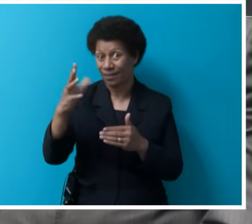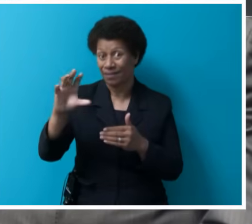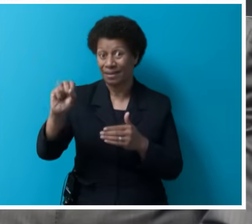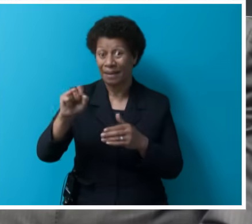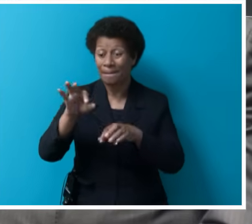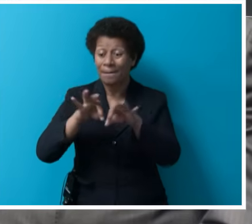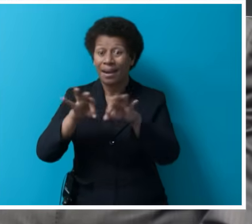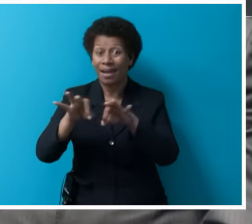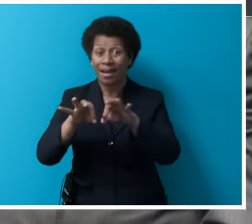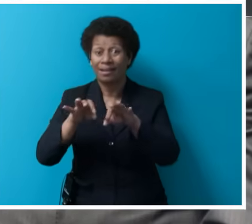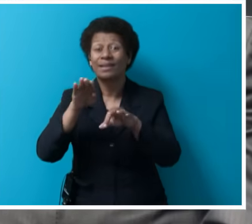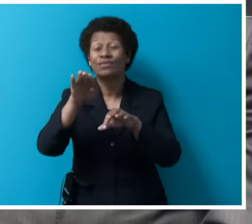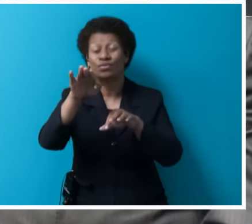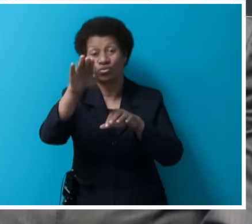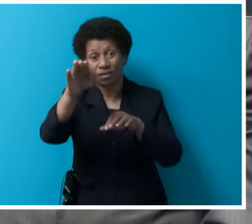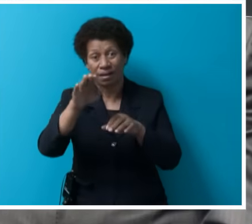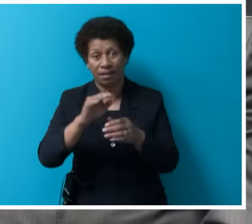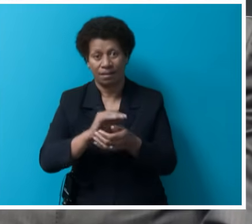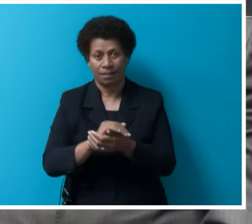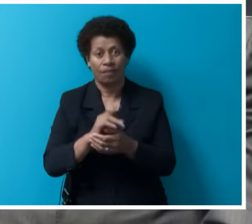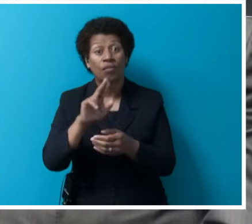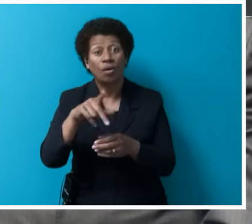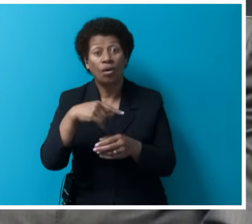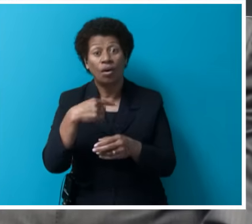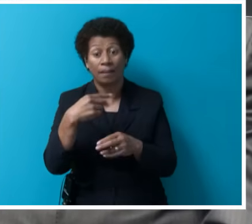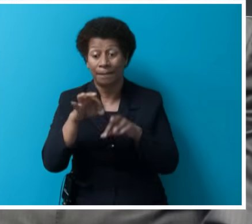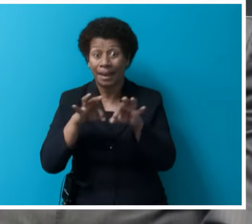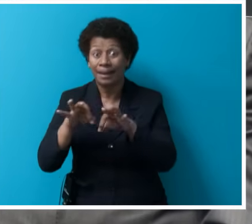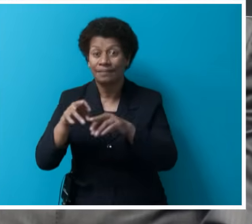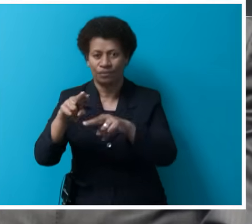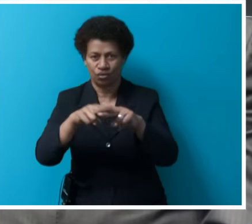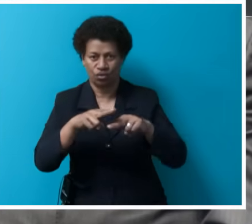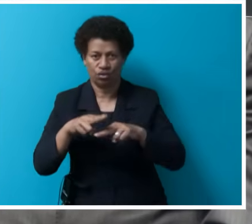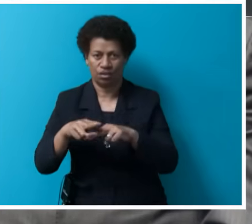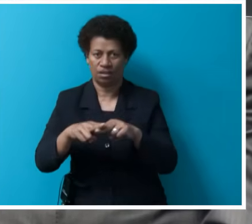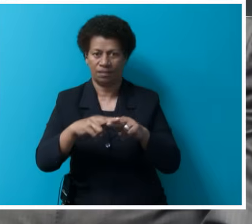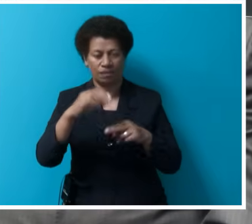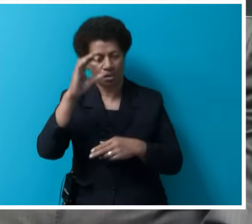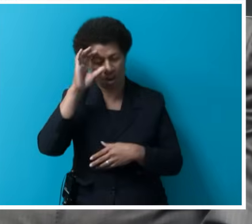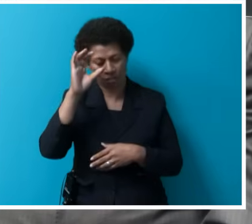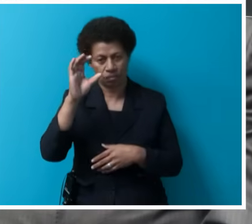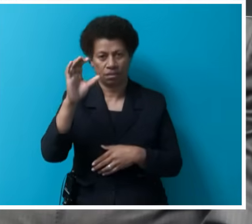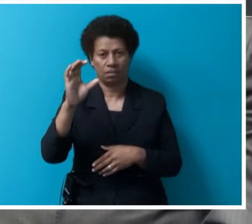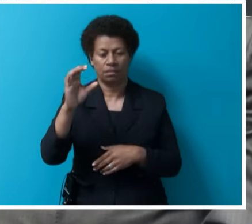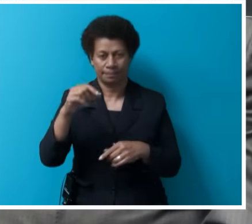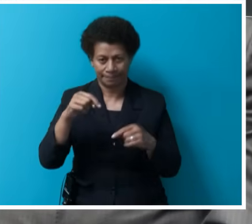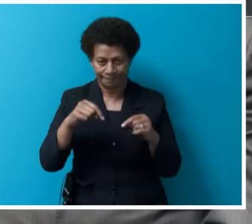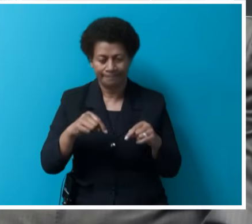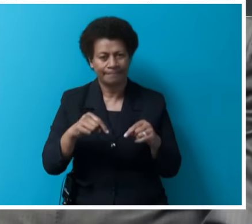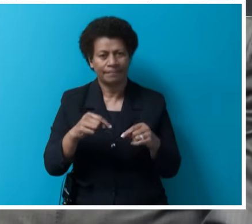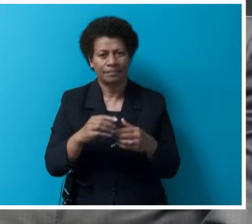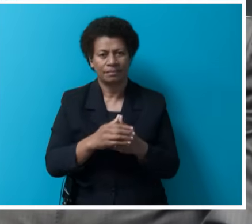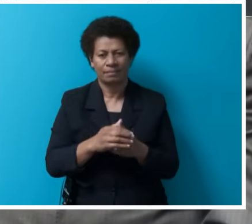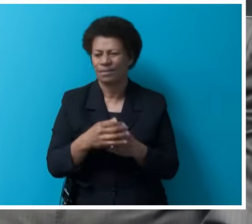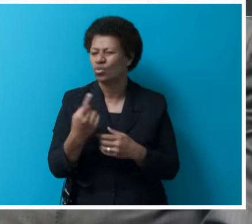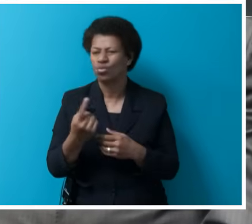country, regardless of who is in government, who is in opposition. And with that